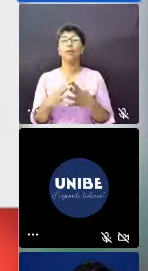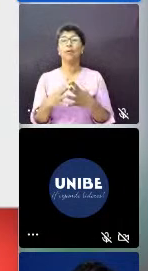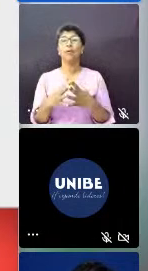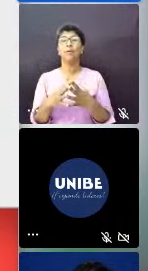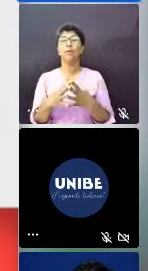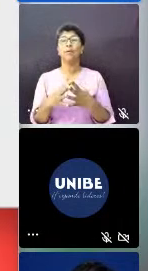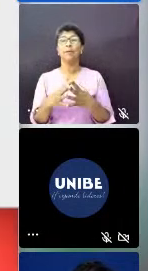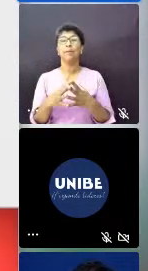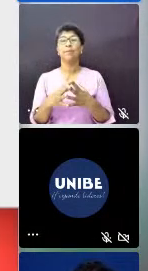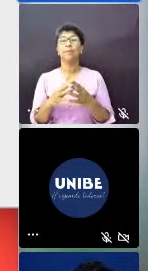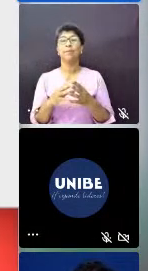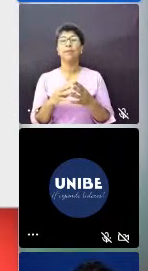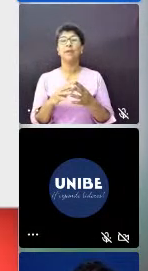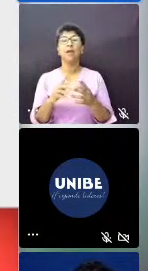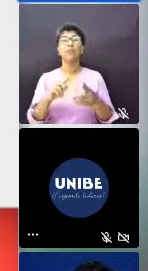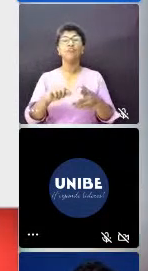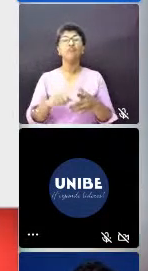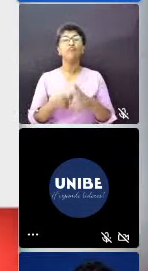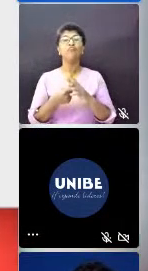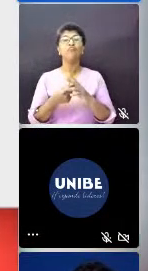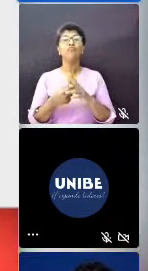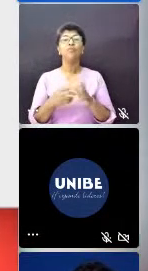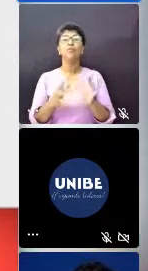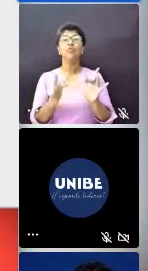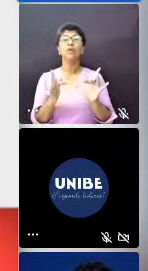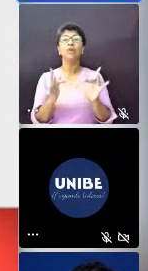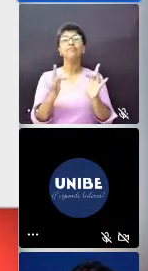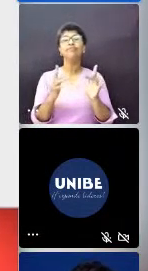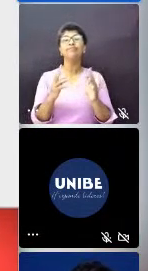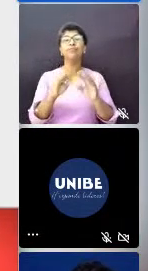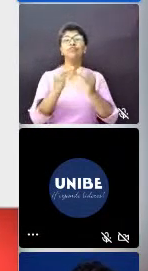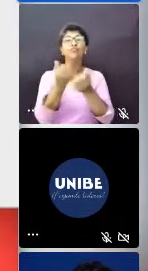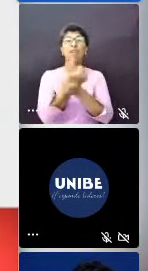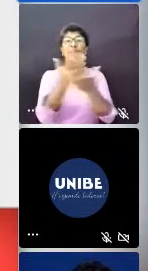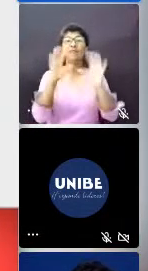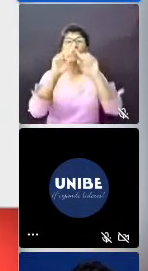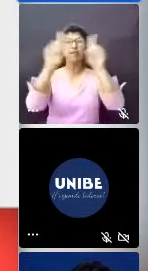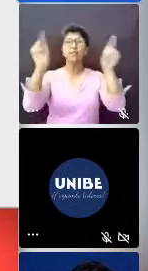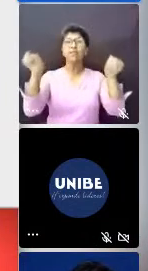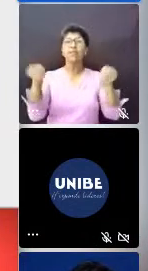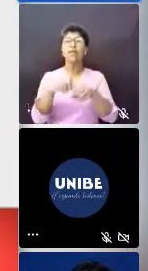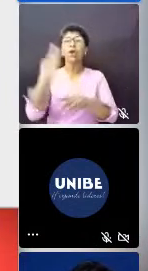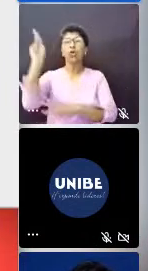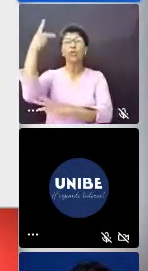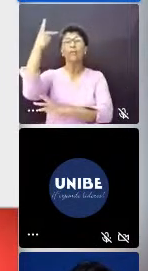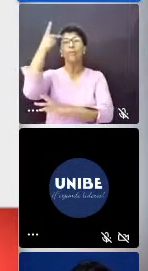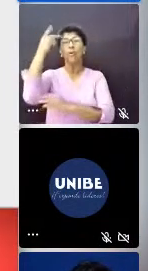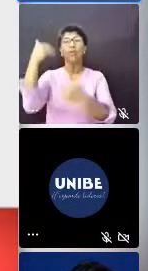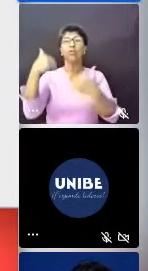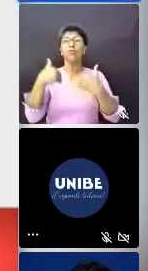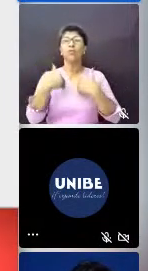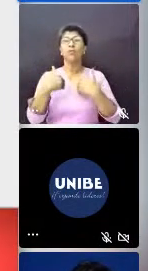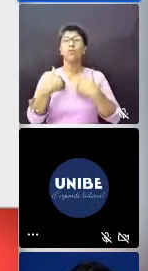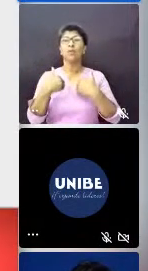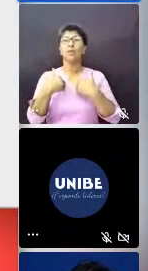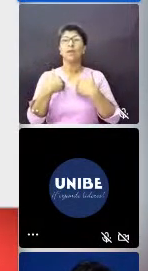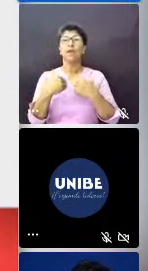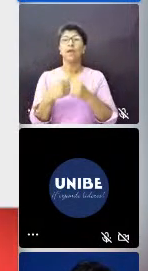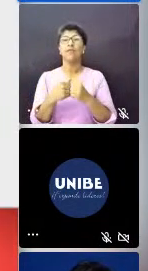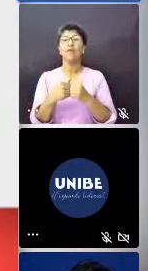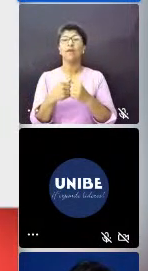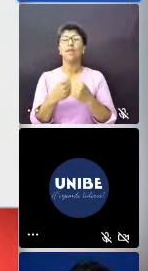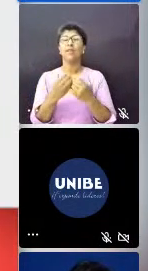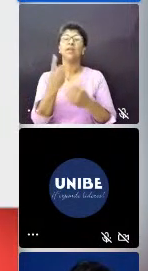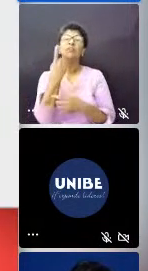And I will move on to the context of the policy that we embraced in the